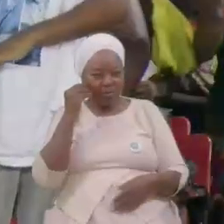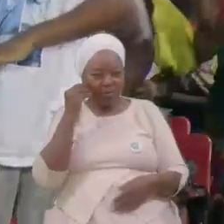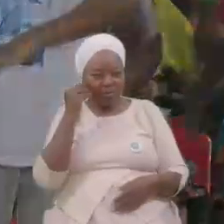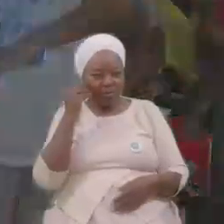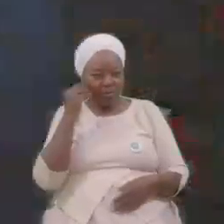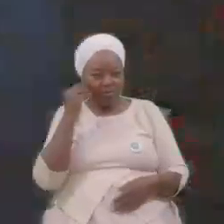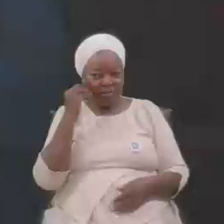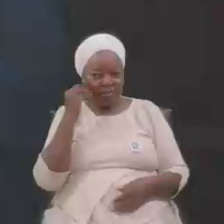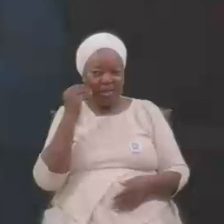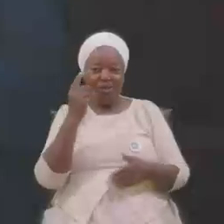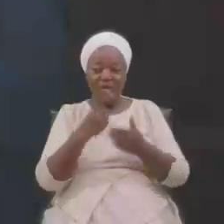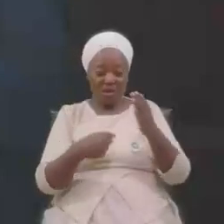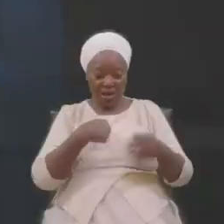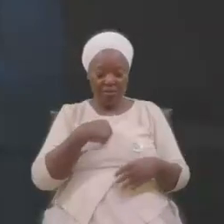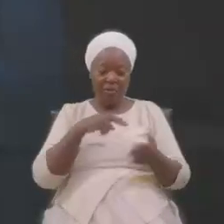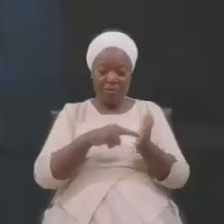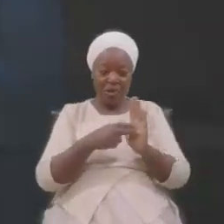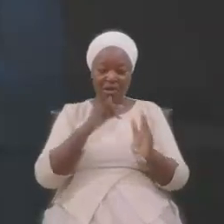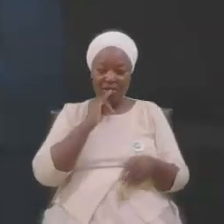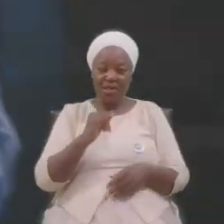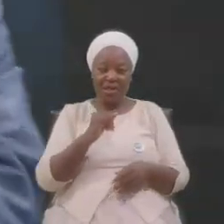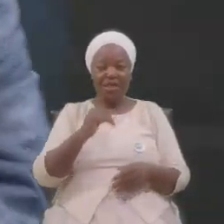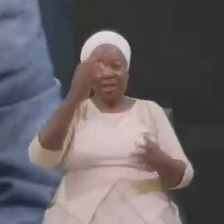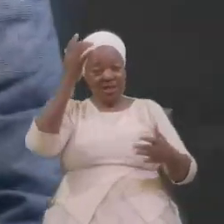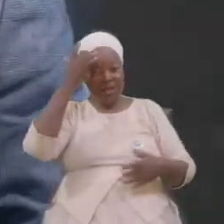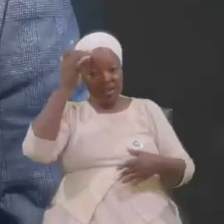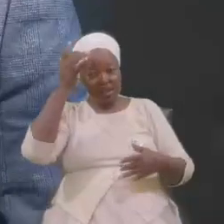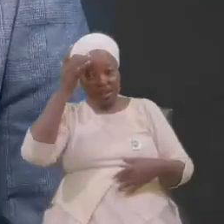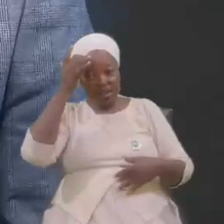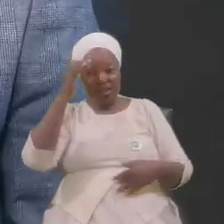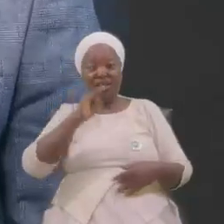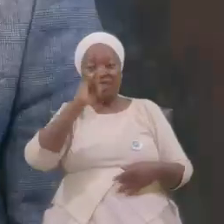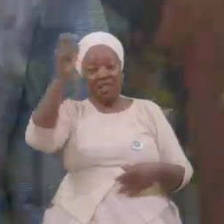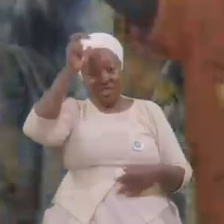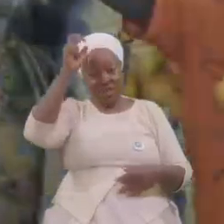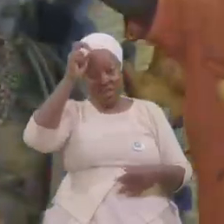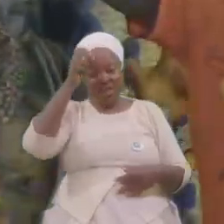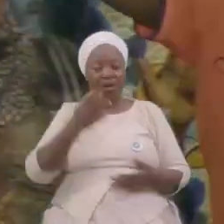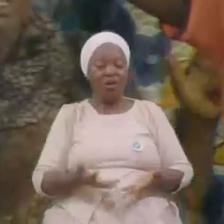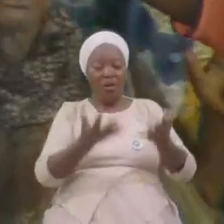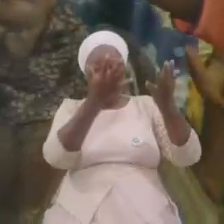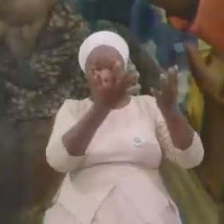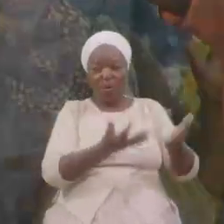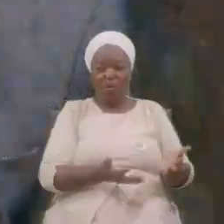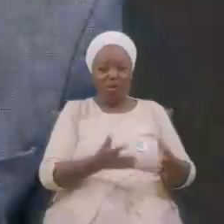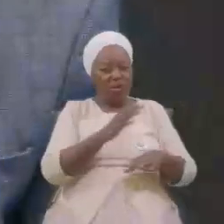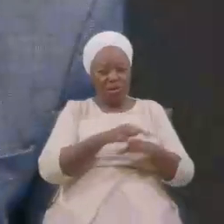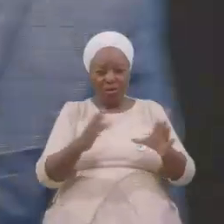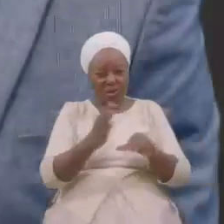What I mean is, sickness is Satan's load. Don't carry it for